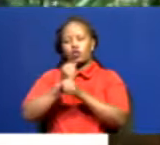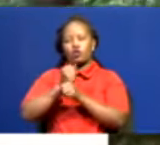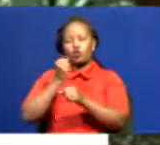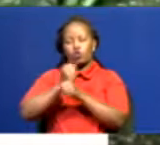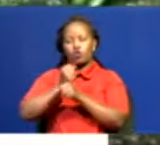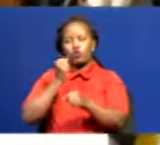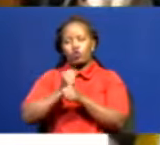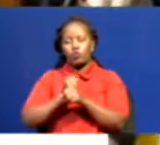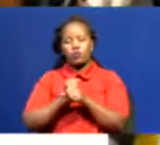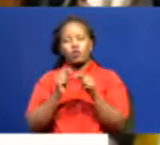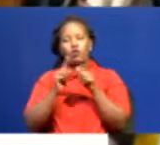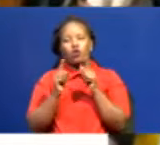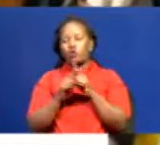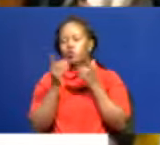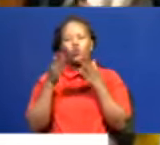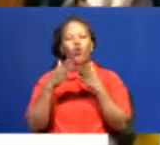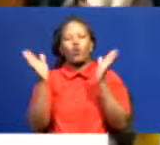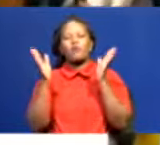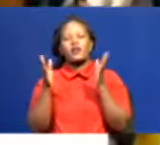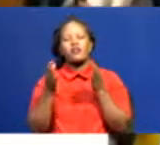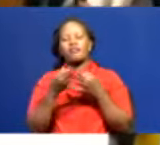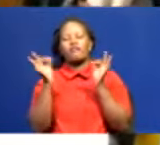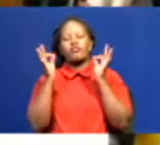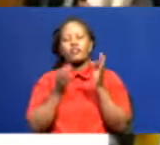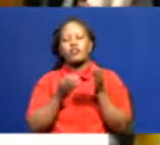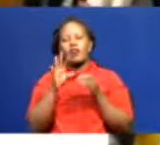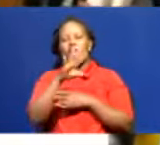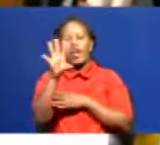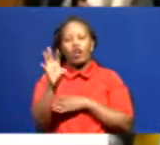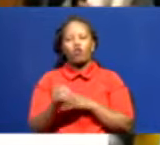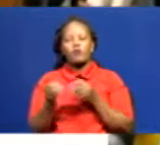and unlock Africa's immense untapped